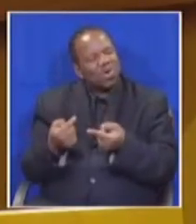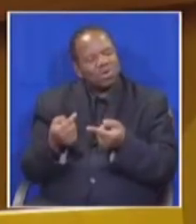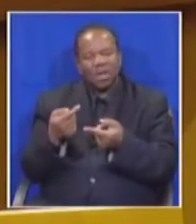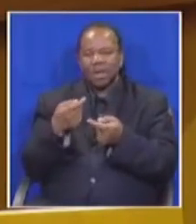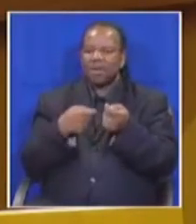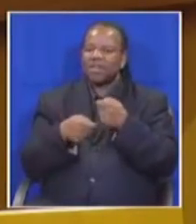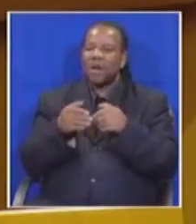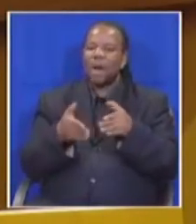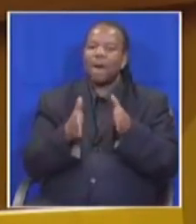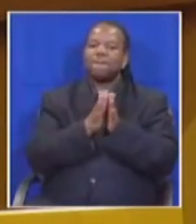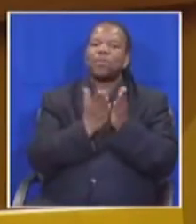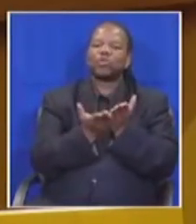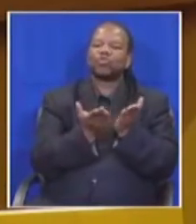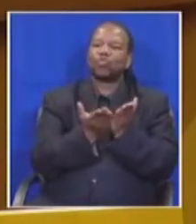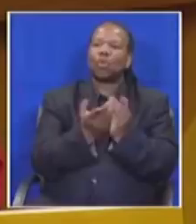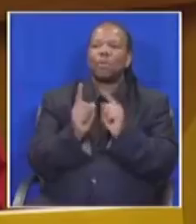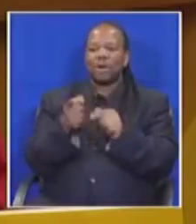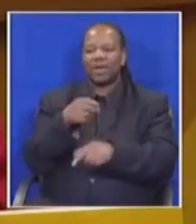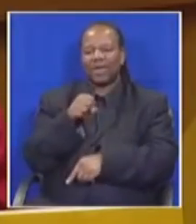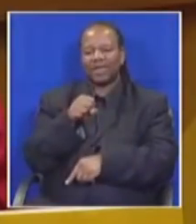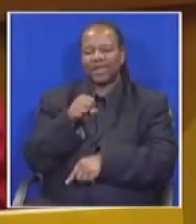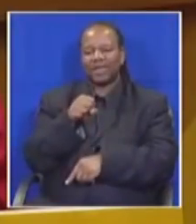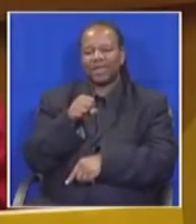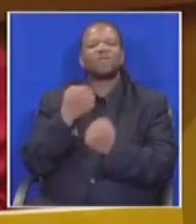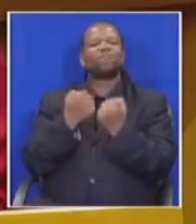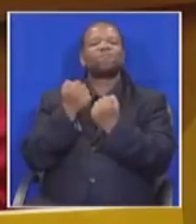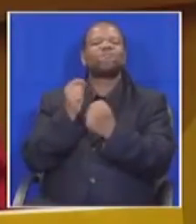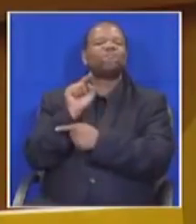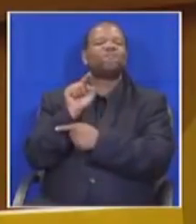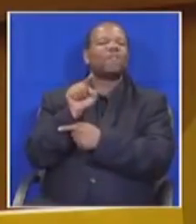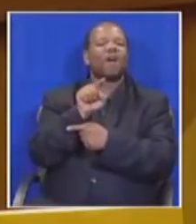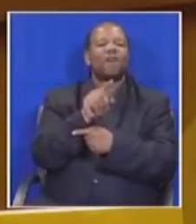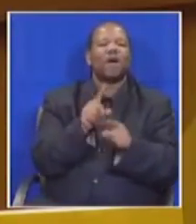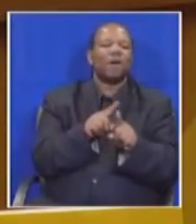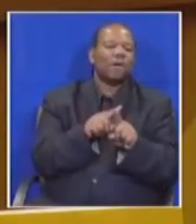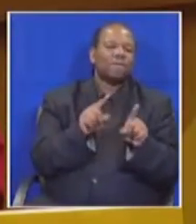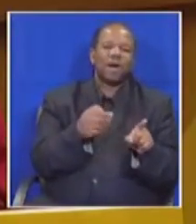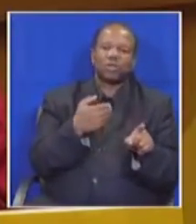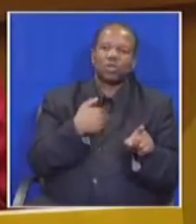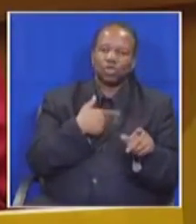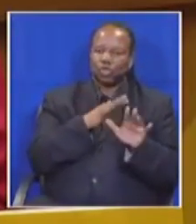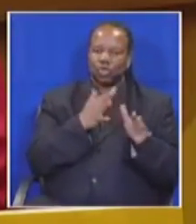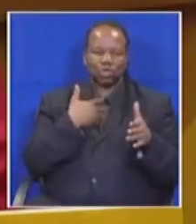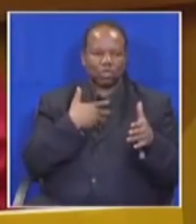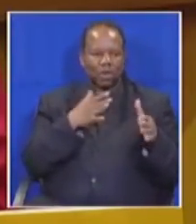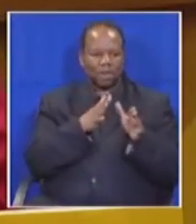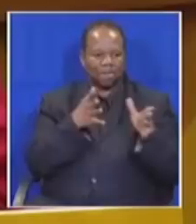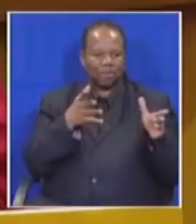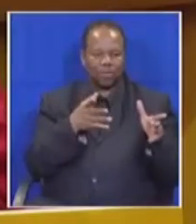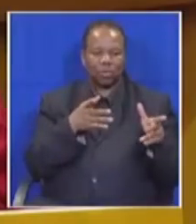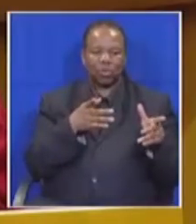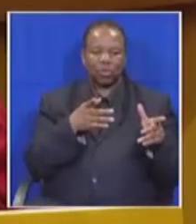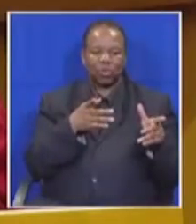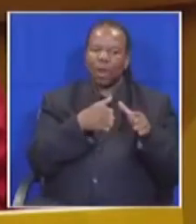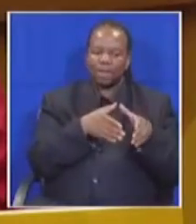beer. Our main concern is that traditional beer should not be monopolized by big producers, but rather left for communities